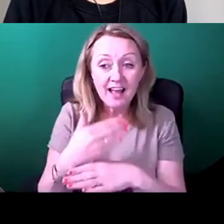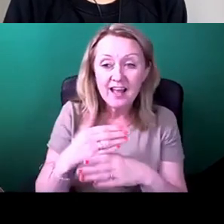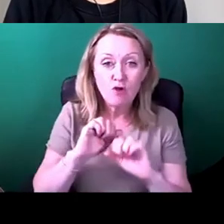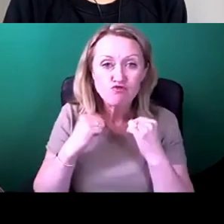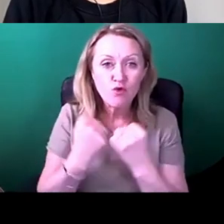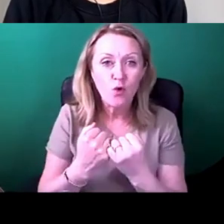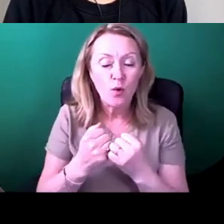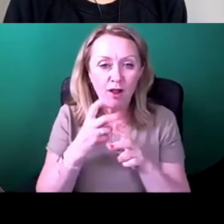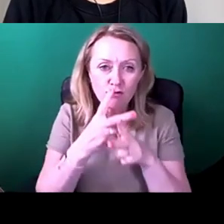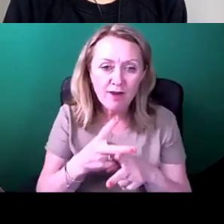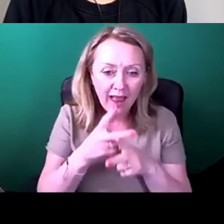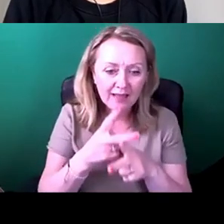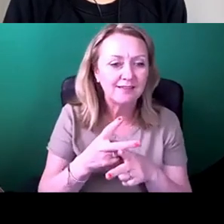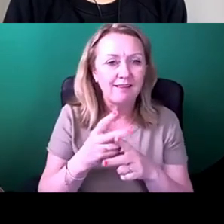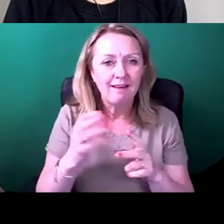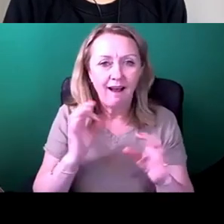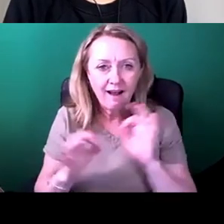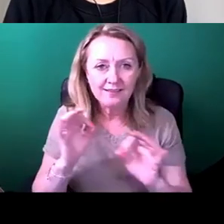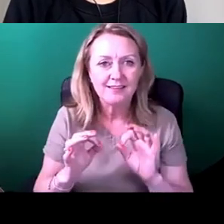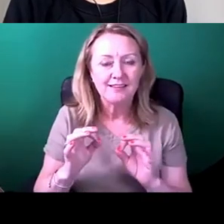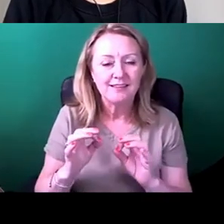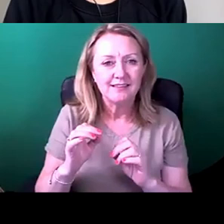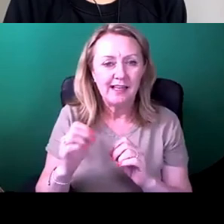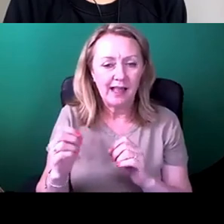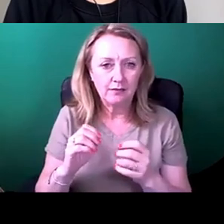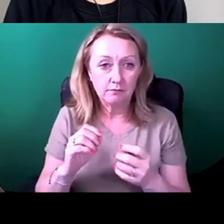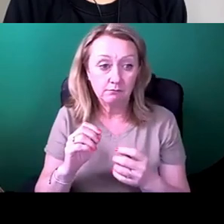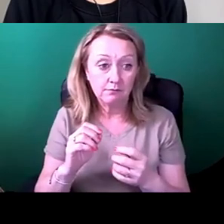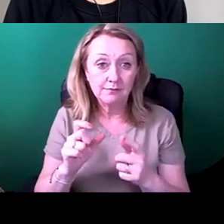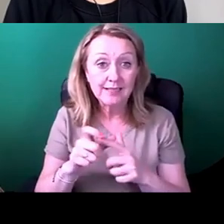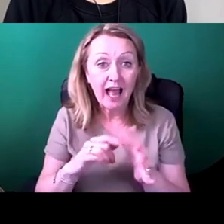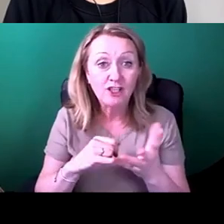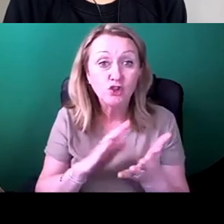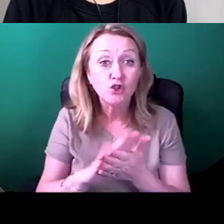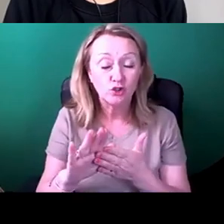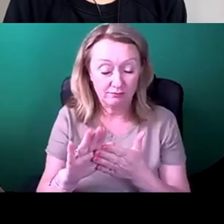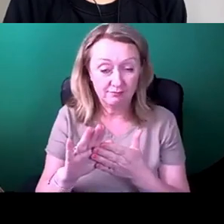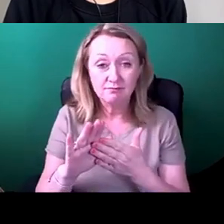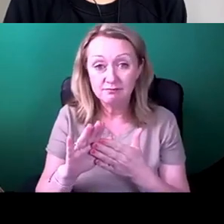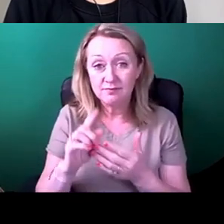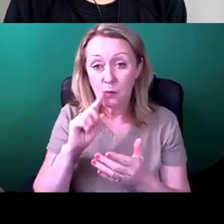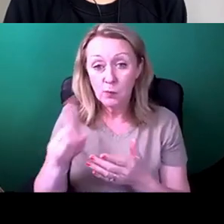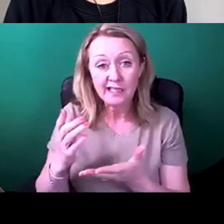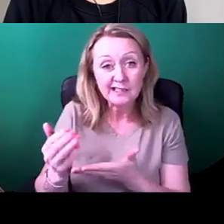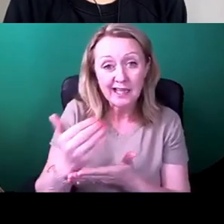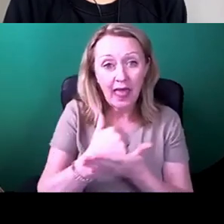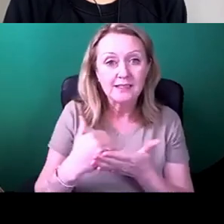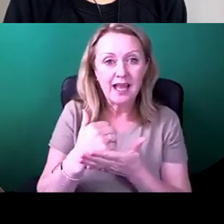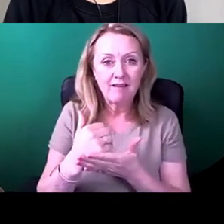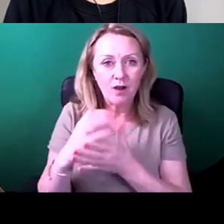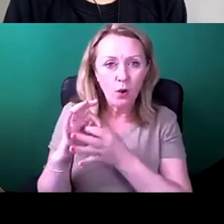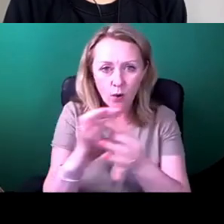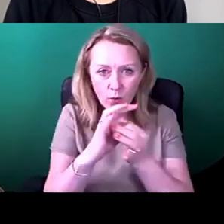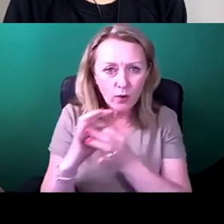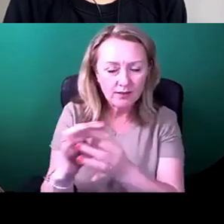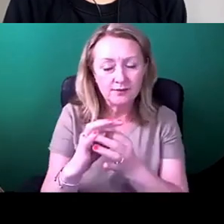artists, evaluators, and Dash. The philosophy behind this network is a belief in collective and cooperative working that leads us